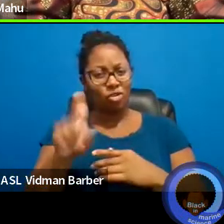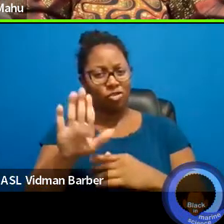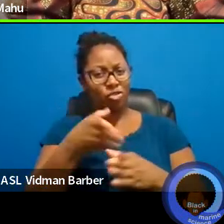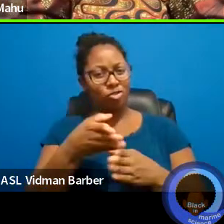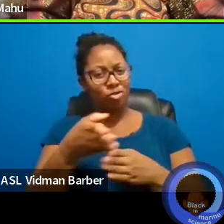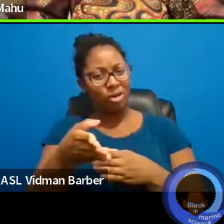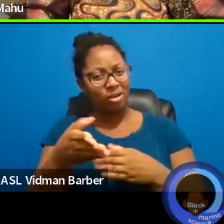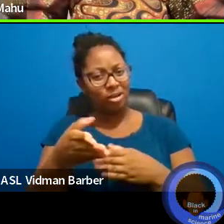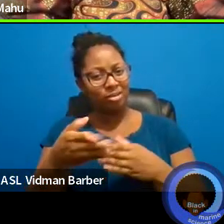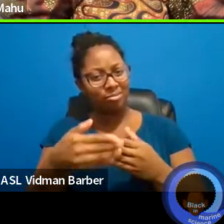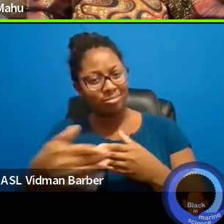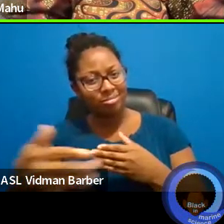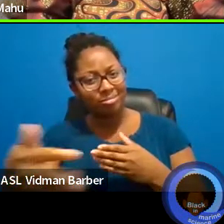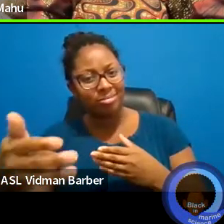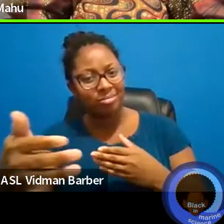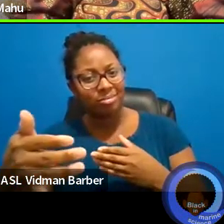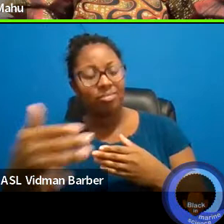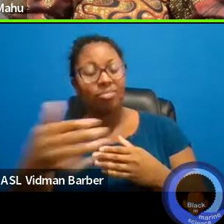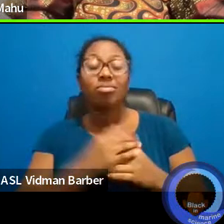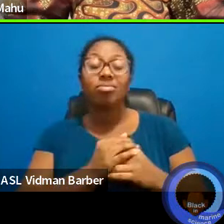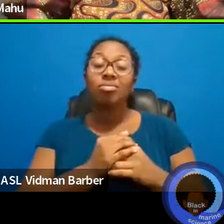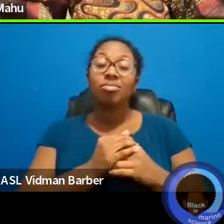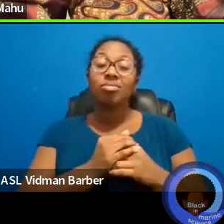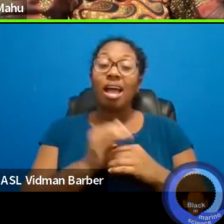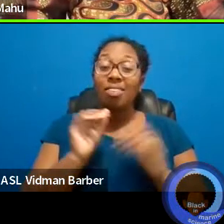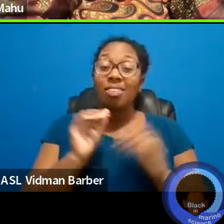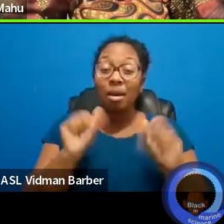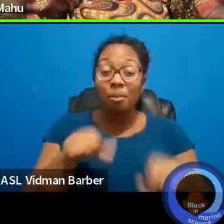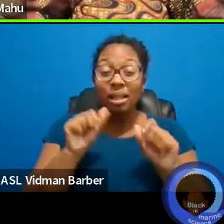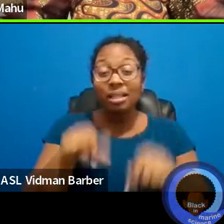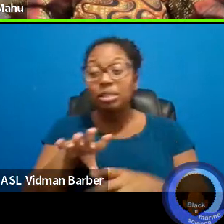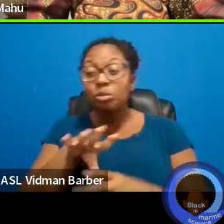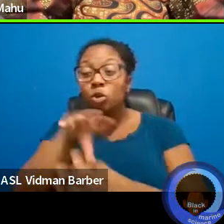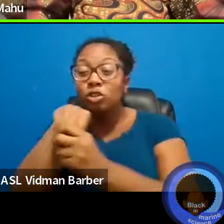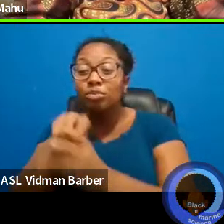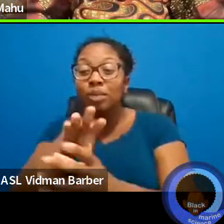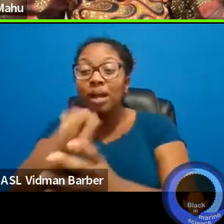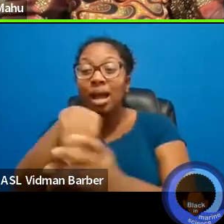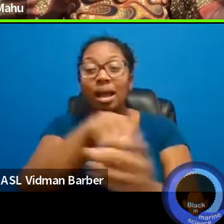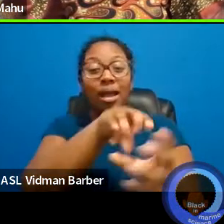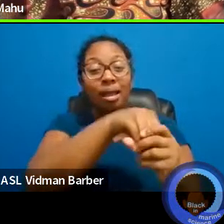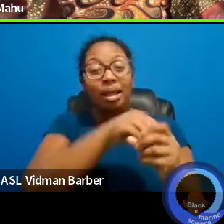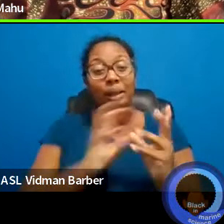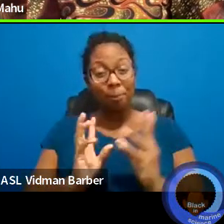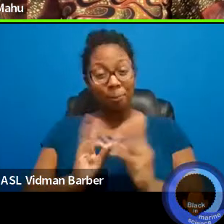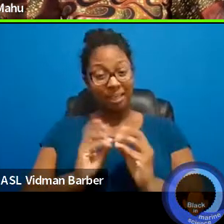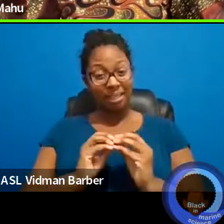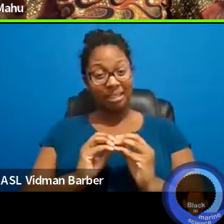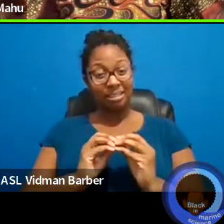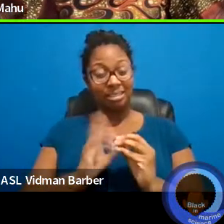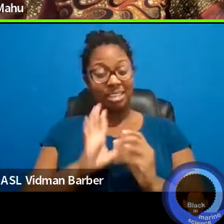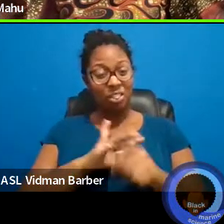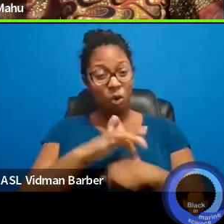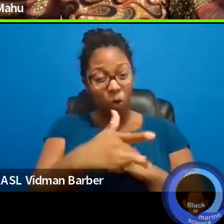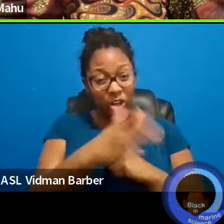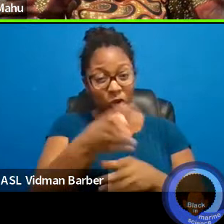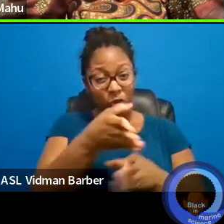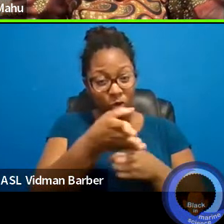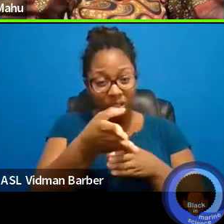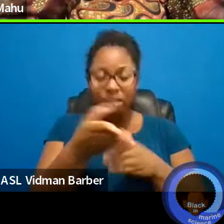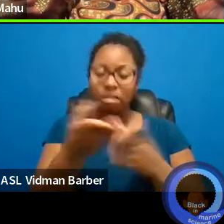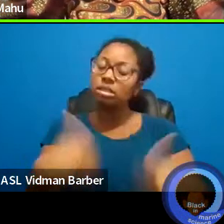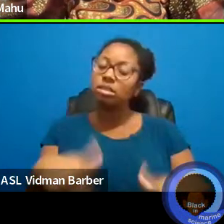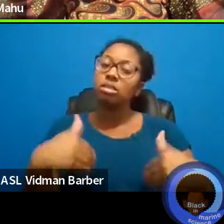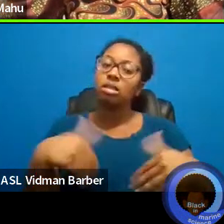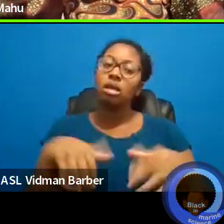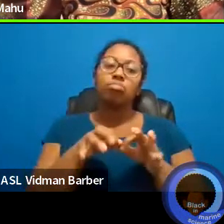that participation, or that ability to participate in meetings at that very early stage, is something that